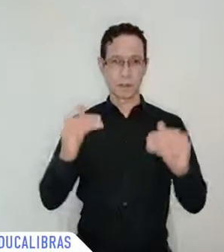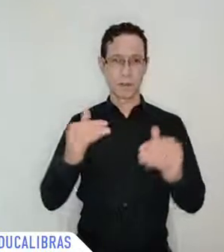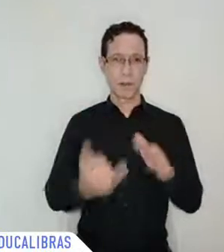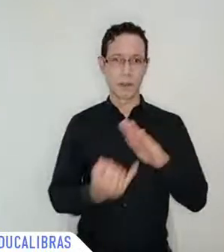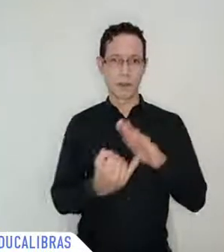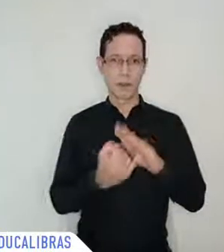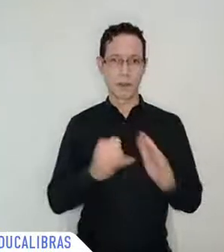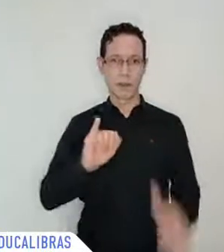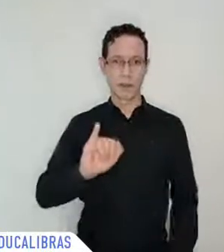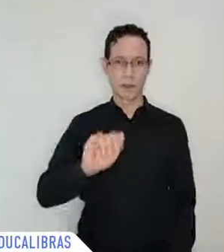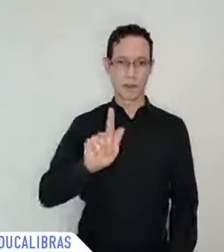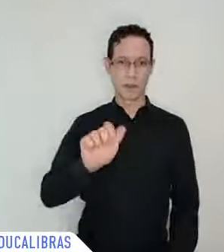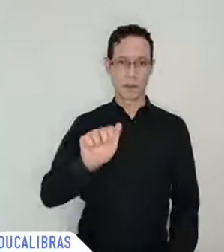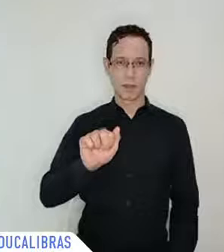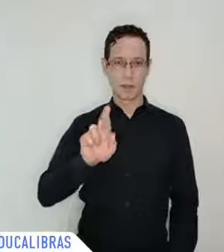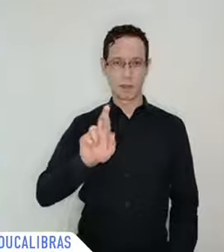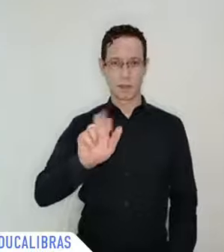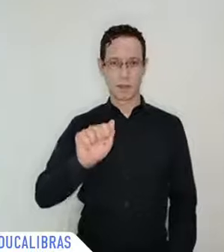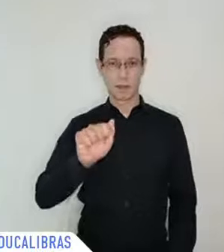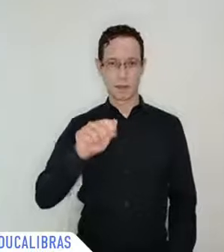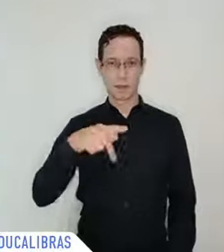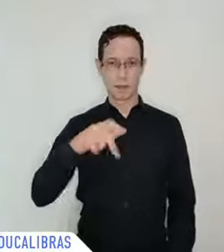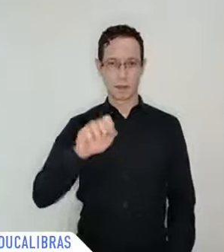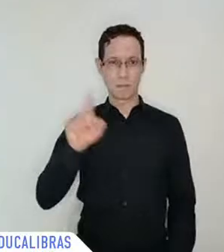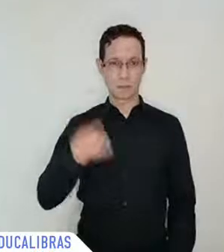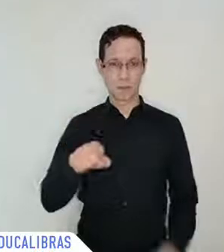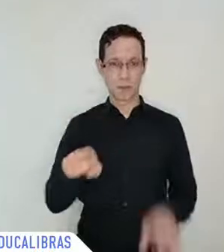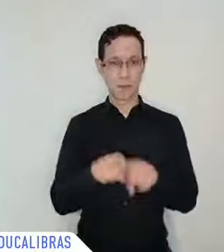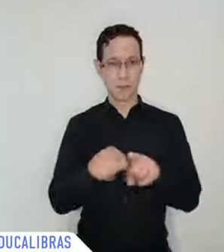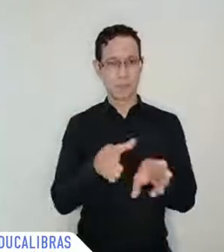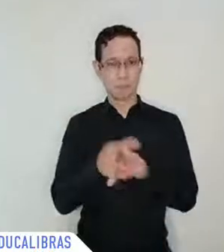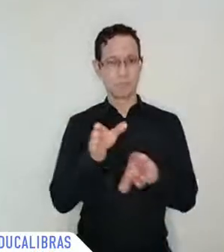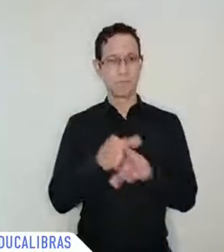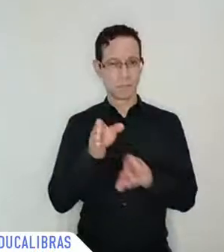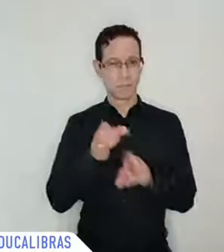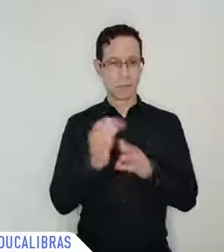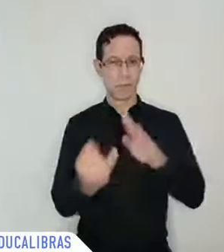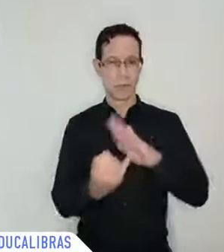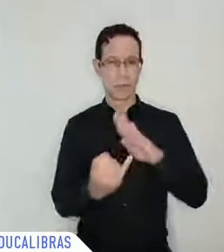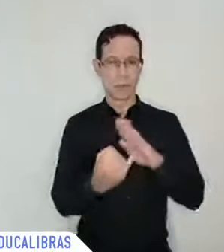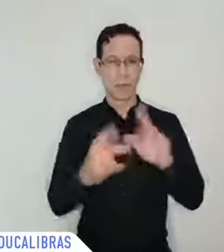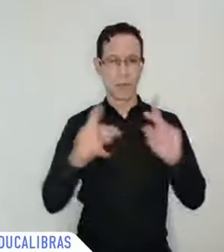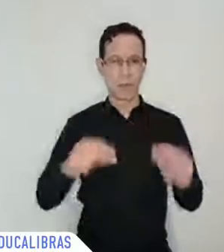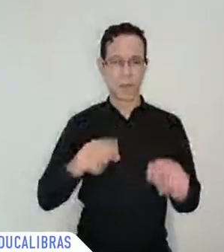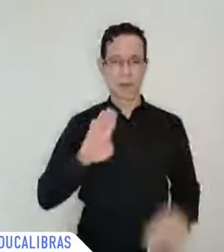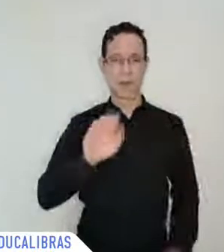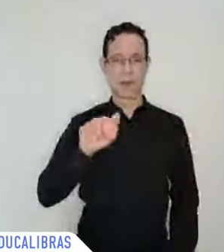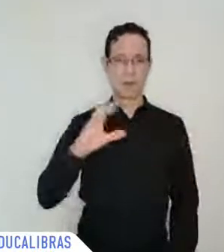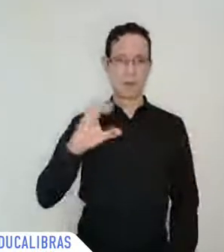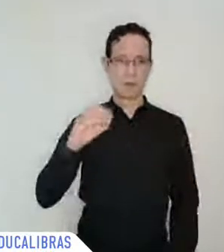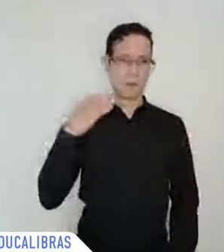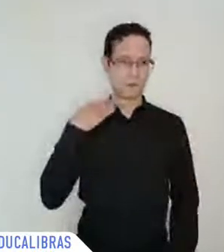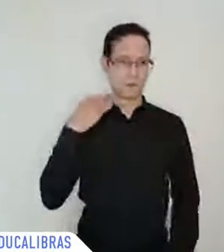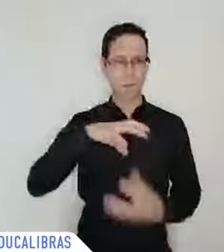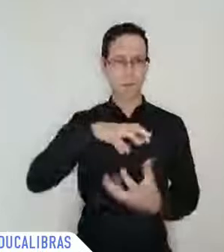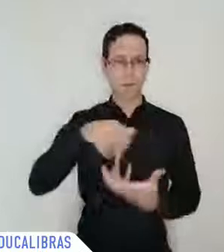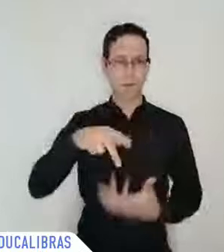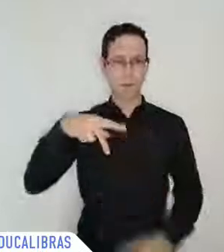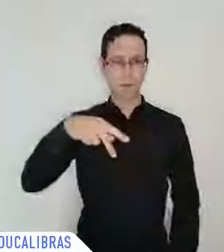She's a senior researcher at the Igarapé Institute. and